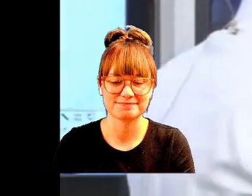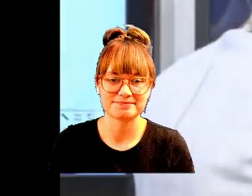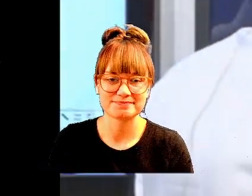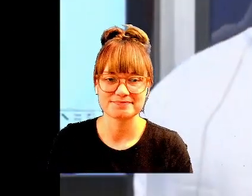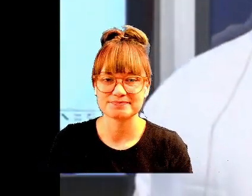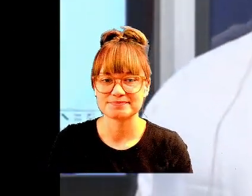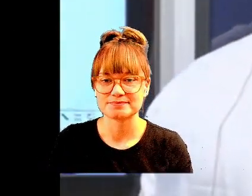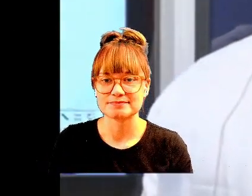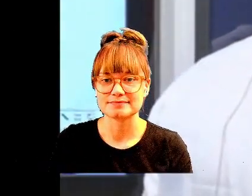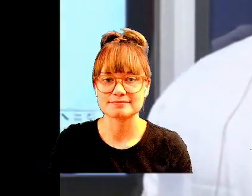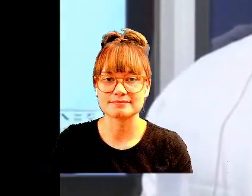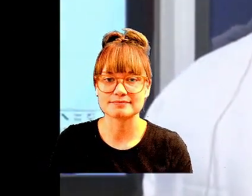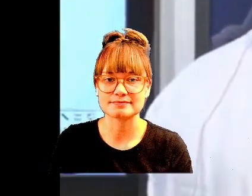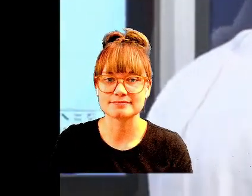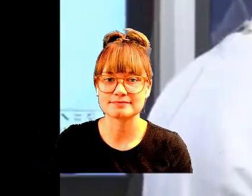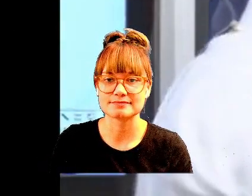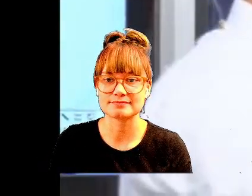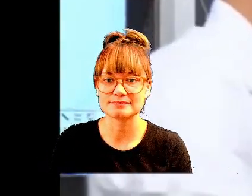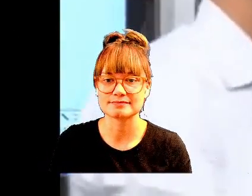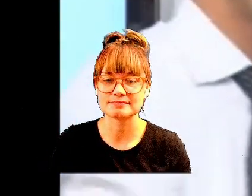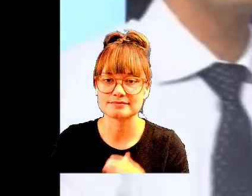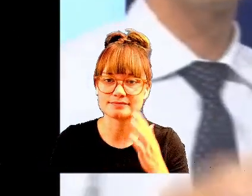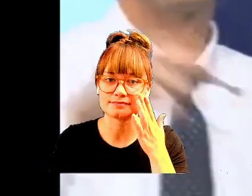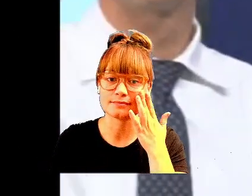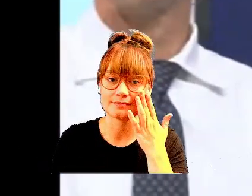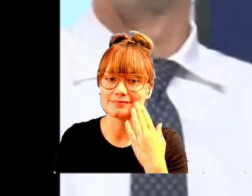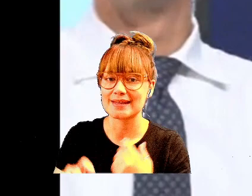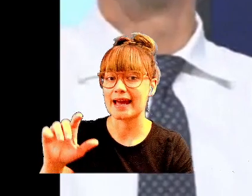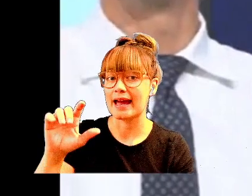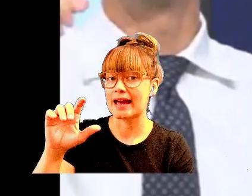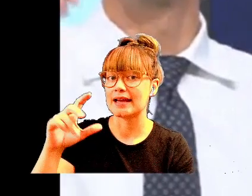And then, of course, it's the same as always, times,